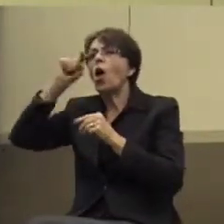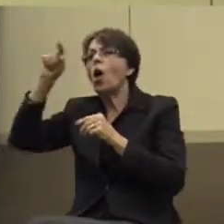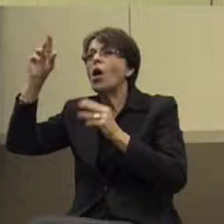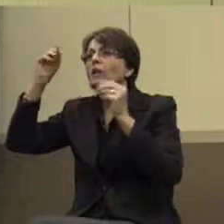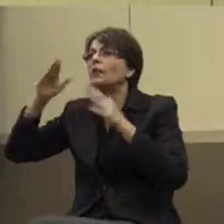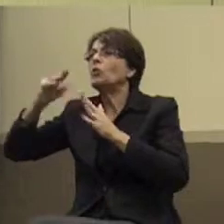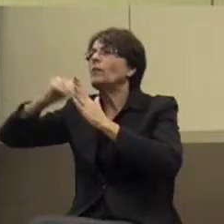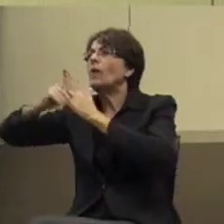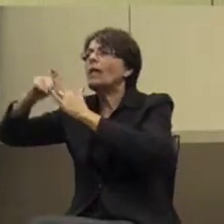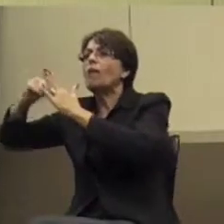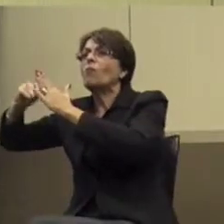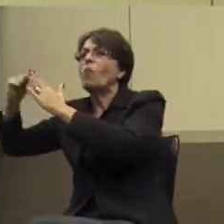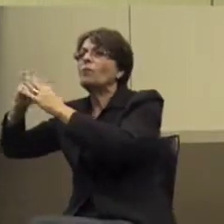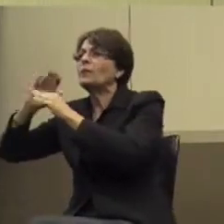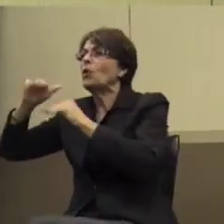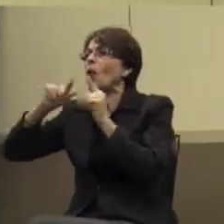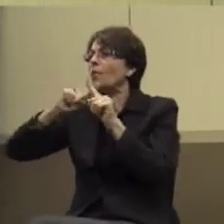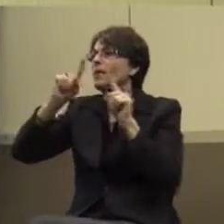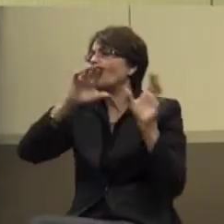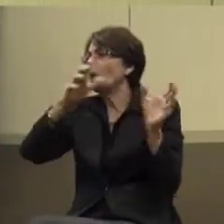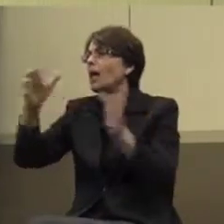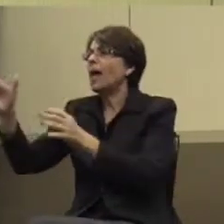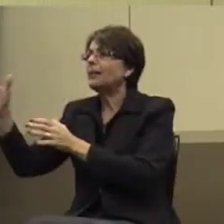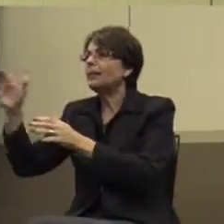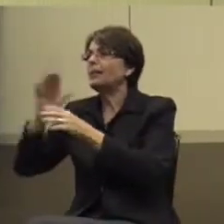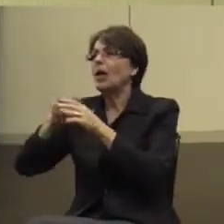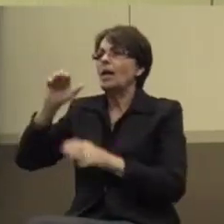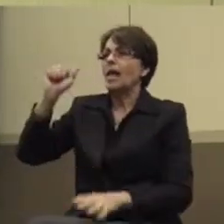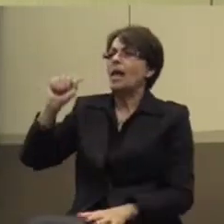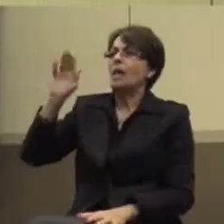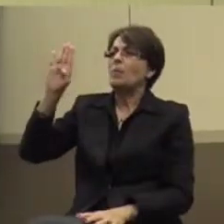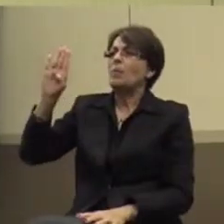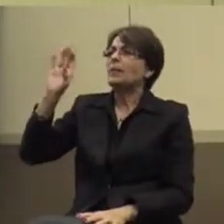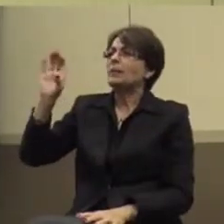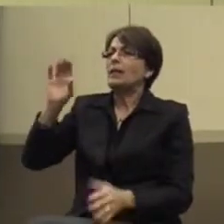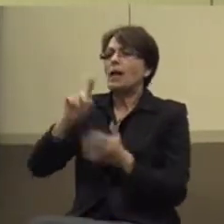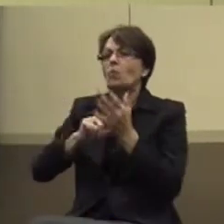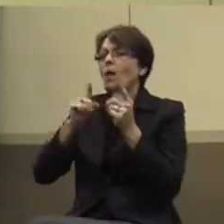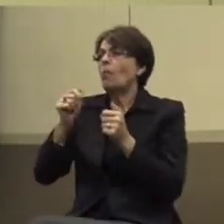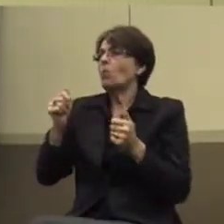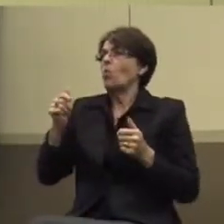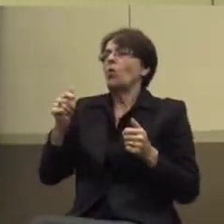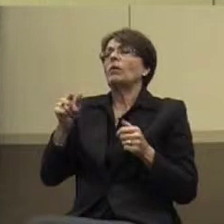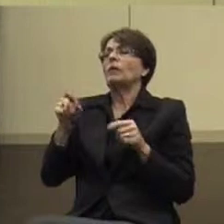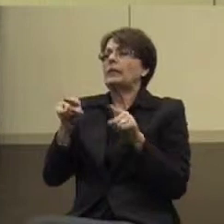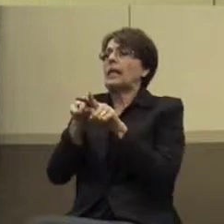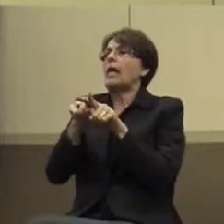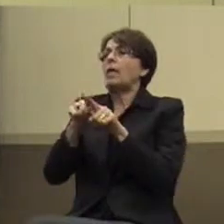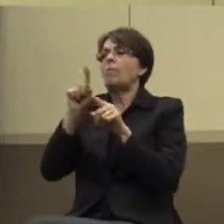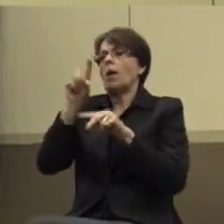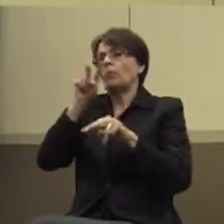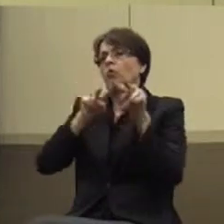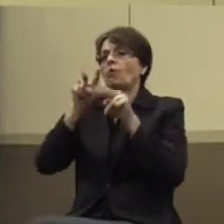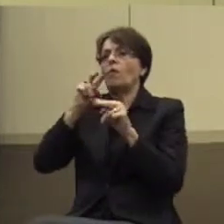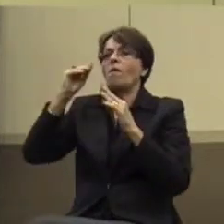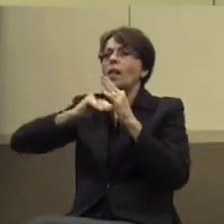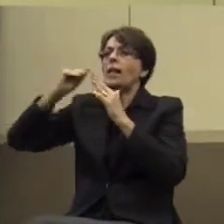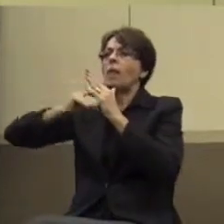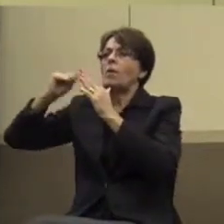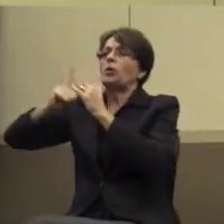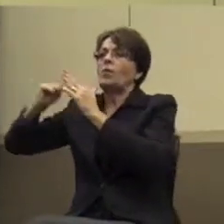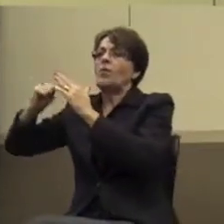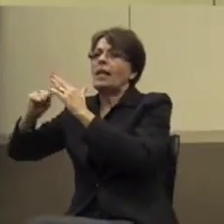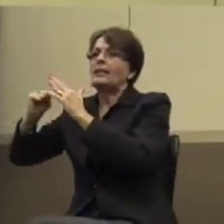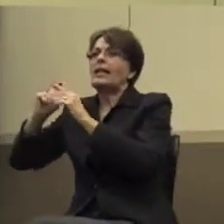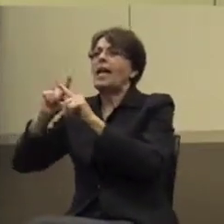on, in all the different classes on ABC, what happens. Or you can have the same observer filling out a whole bunch of things at